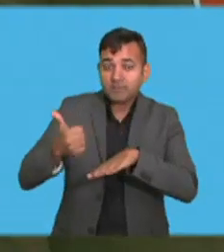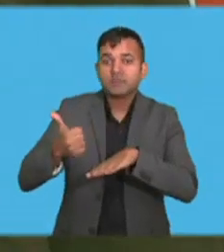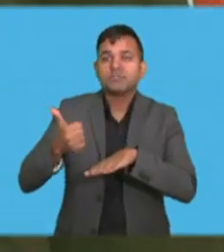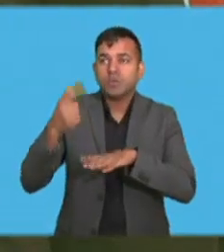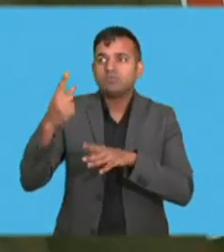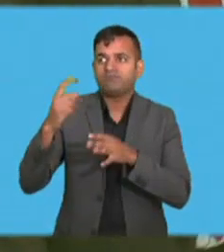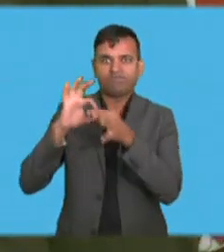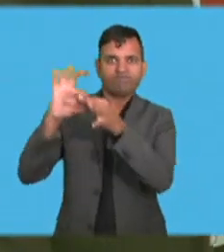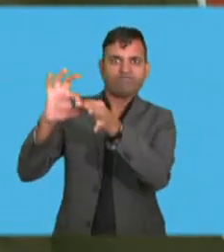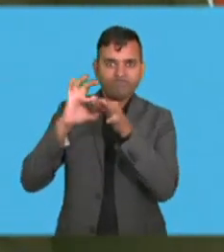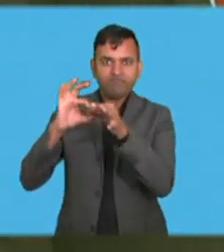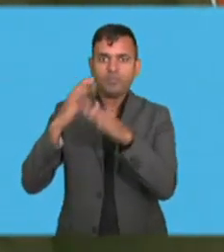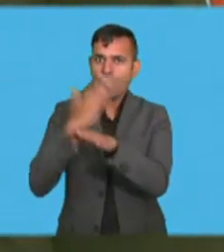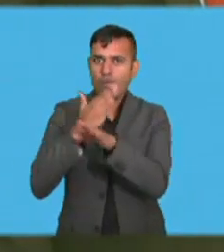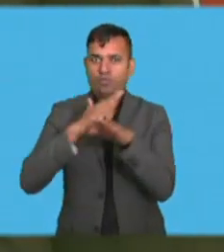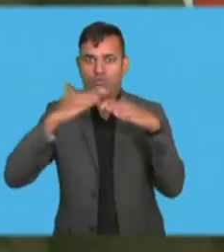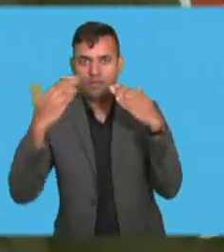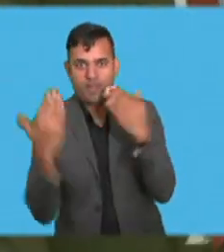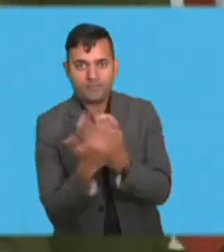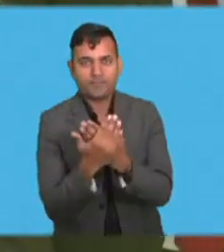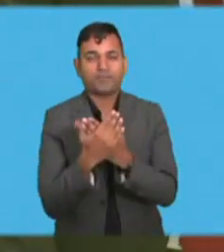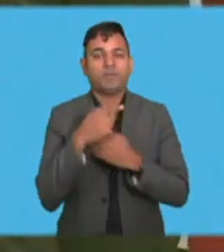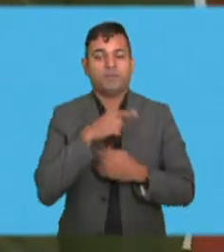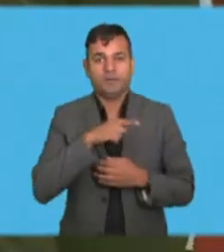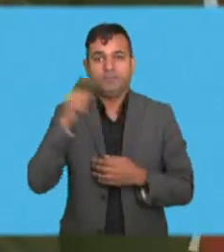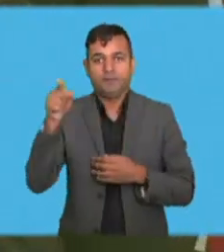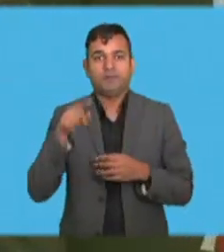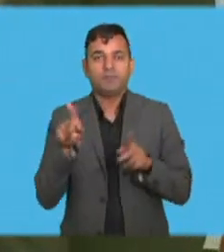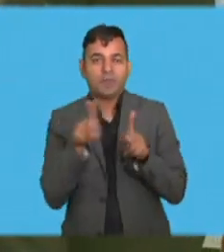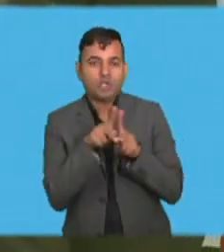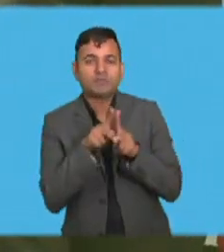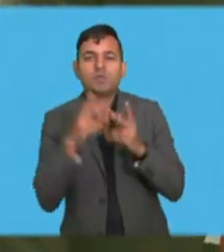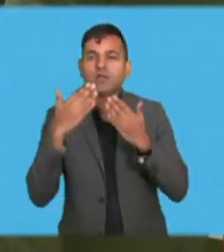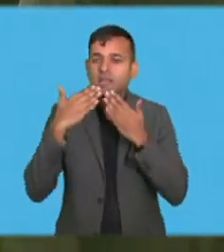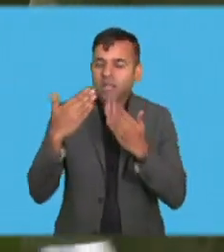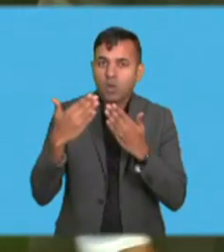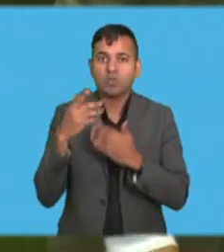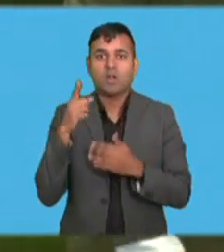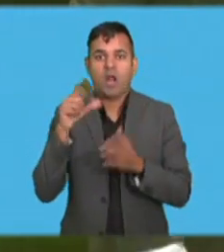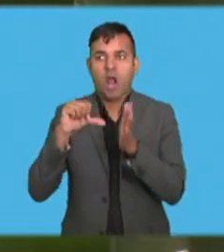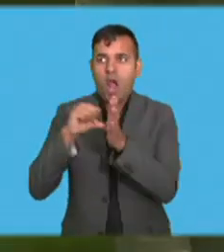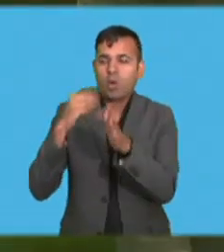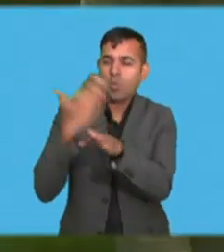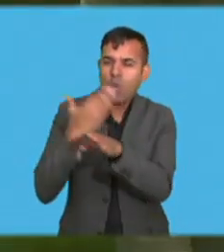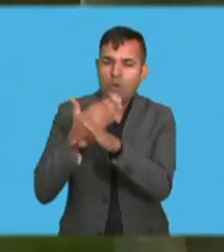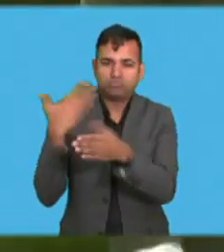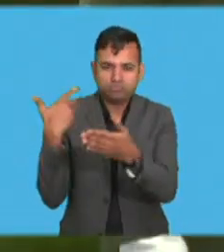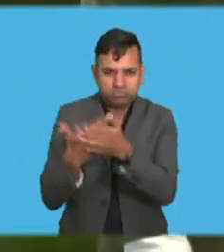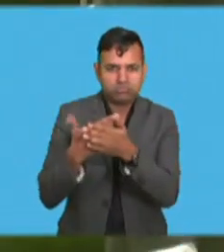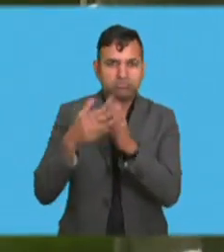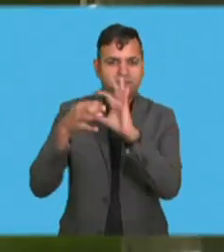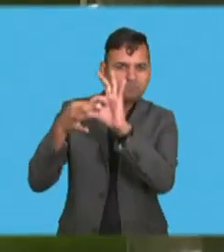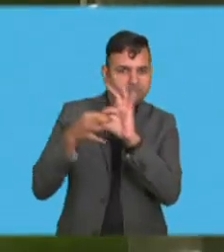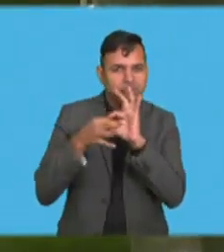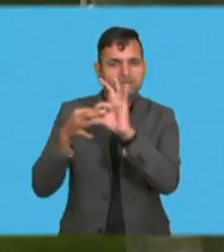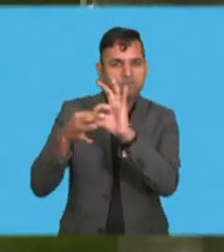for continuing with the dissemination and preparing the communities as well. I will not go into the details. But